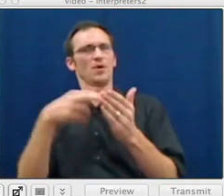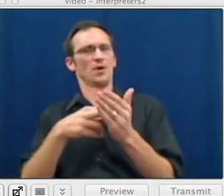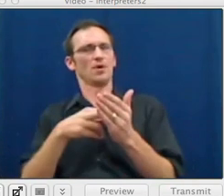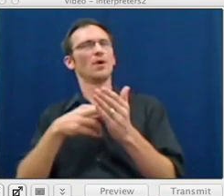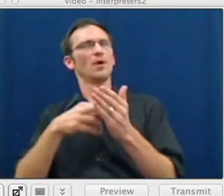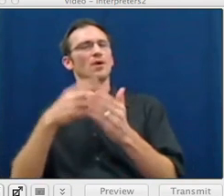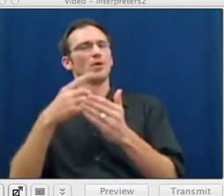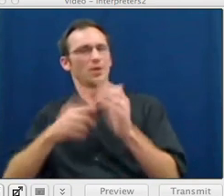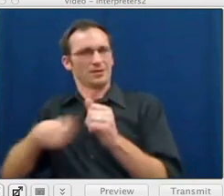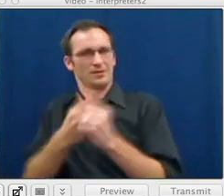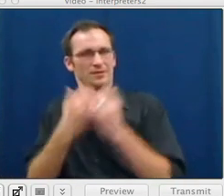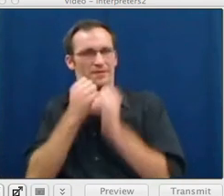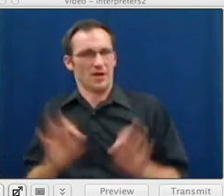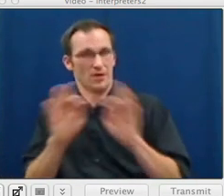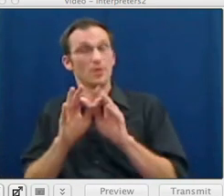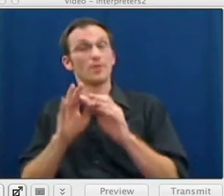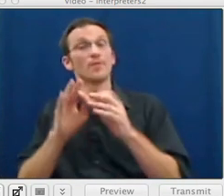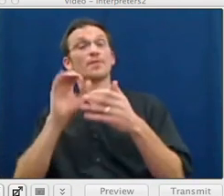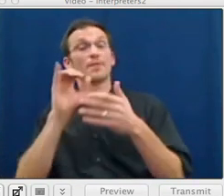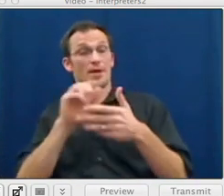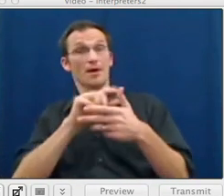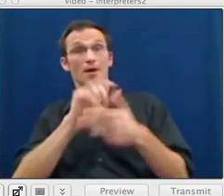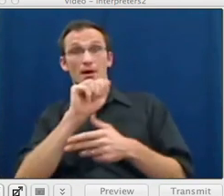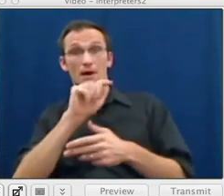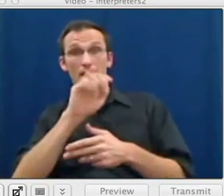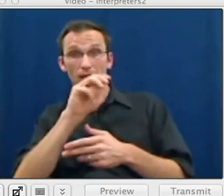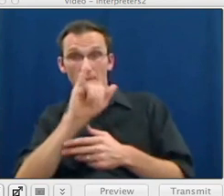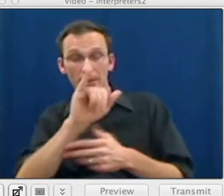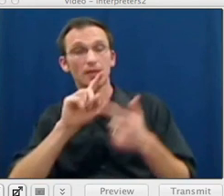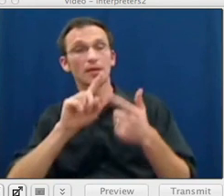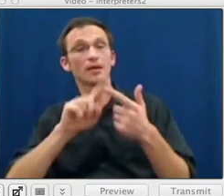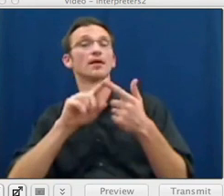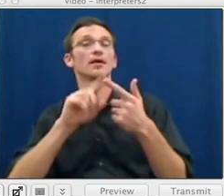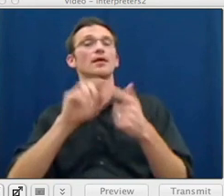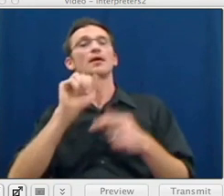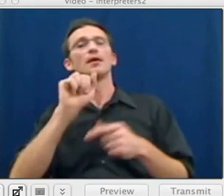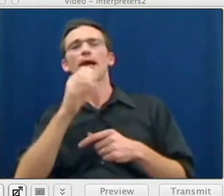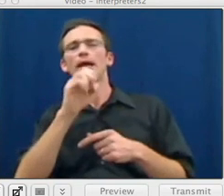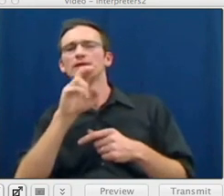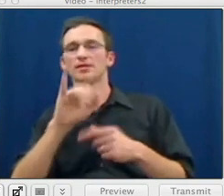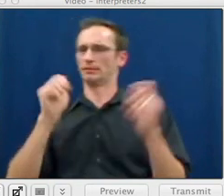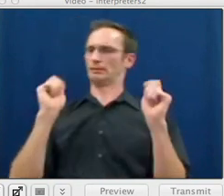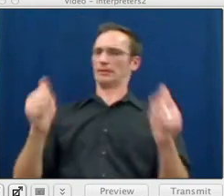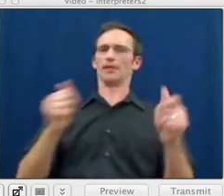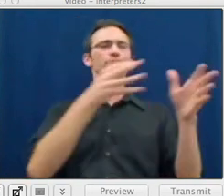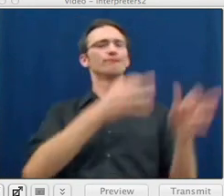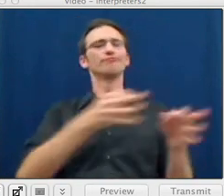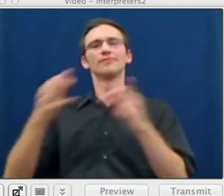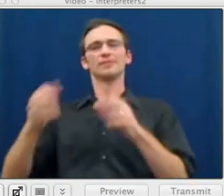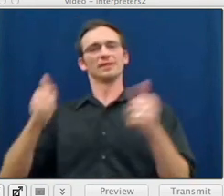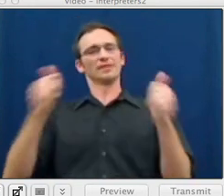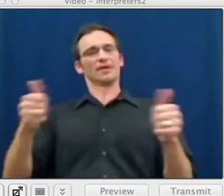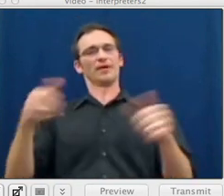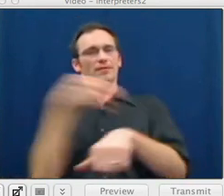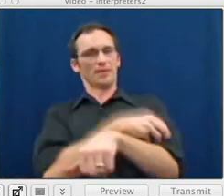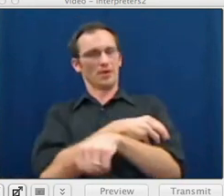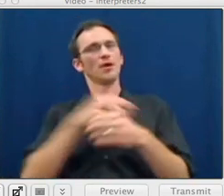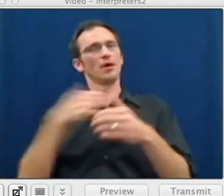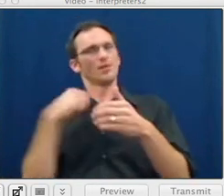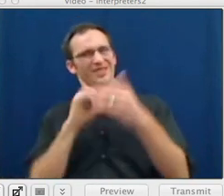add autonomy, agency, self-determinacy, and laissez-faire to the list that's right above it, because I think that that's